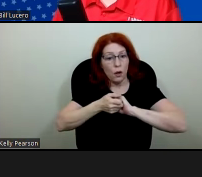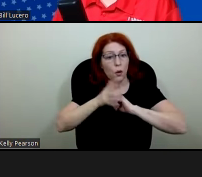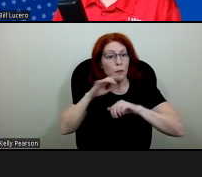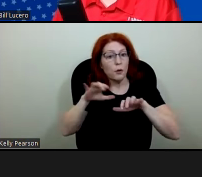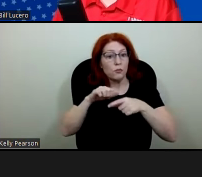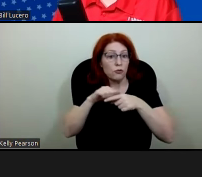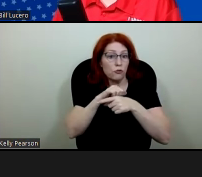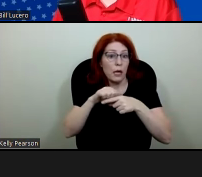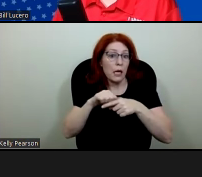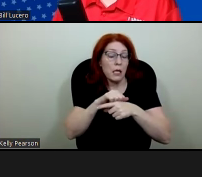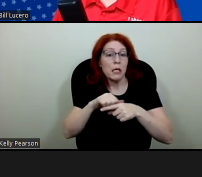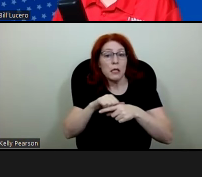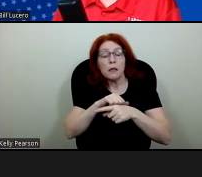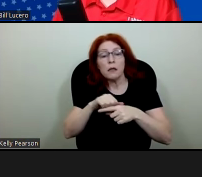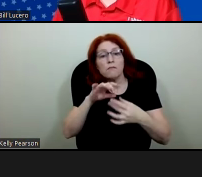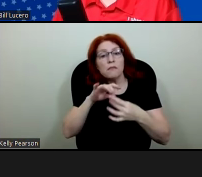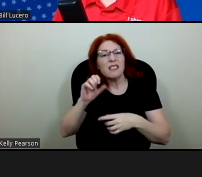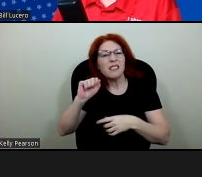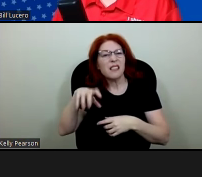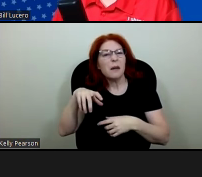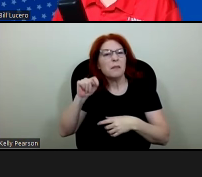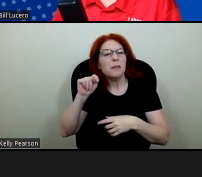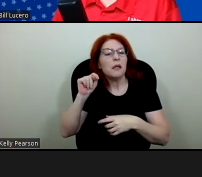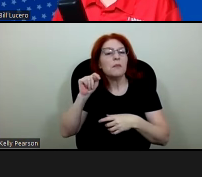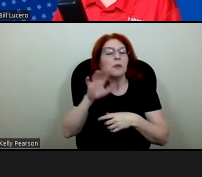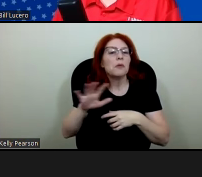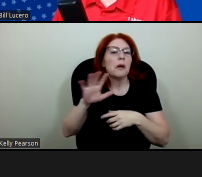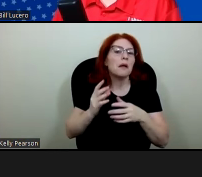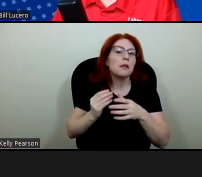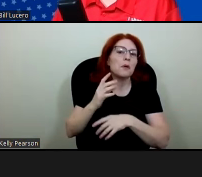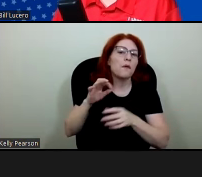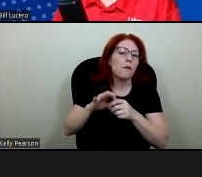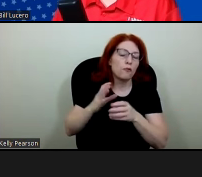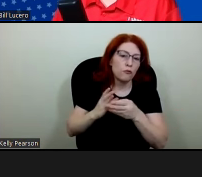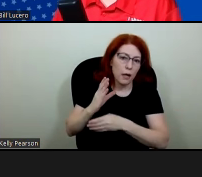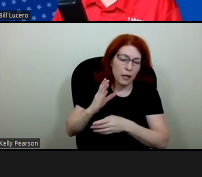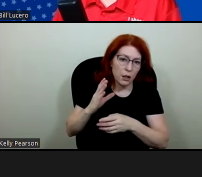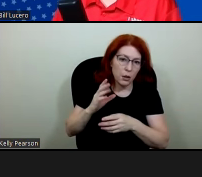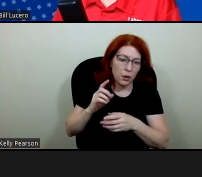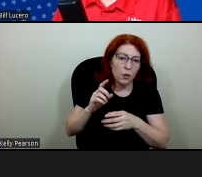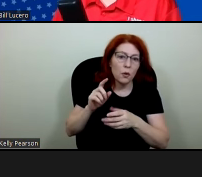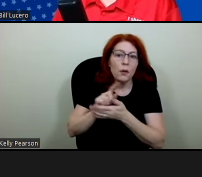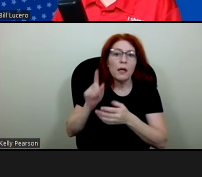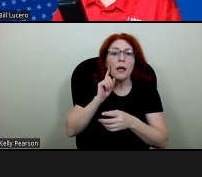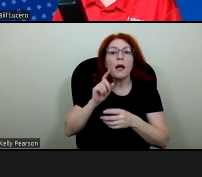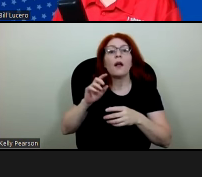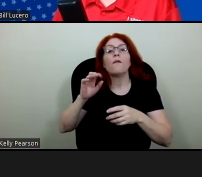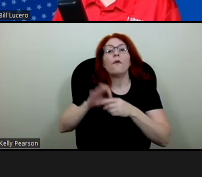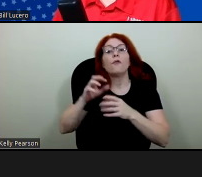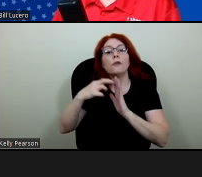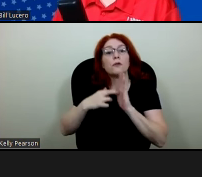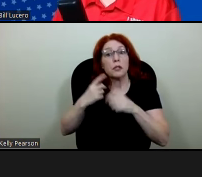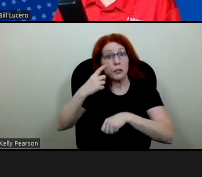trainings around in September around Disability Voting Rights Week and National Voter Registration Day. All right.